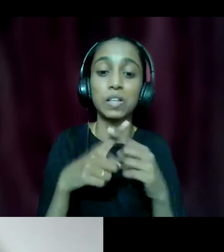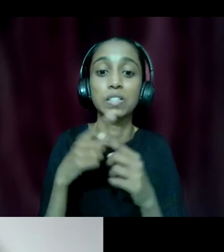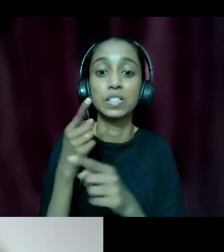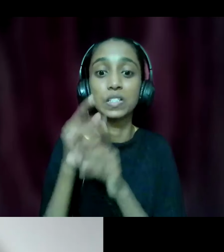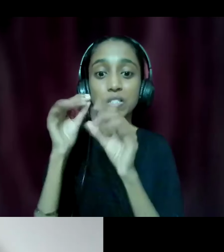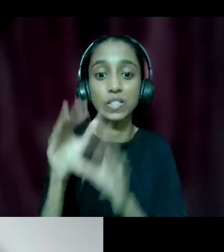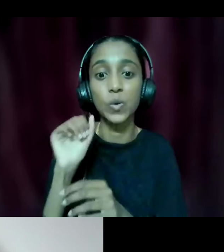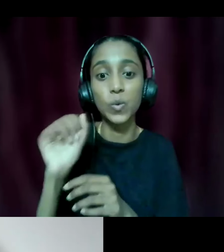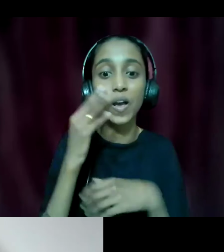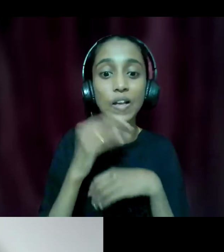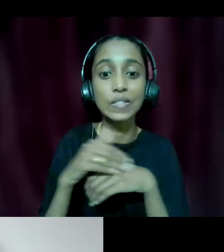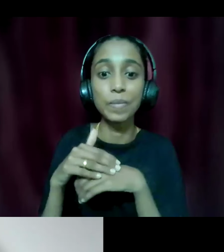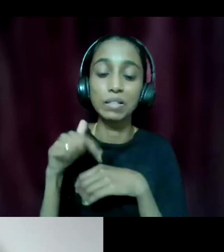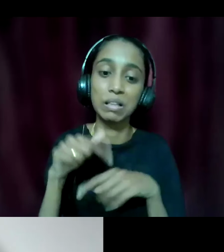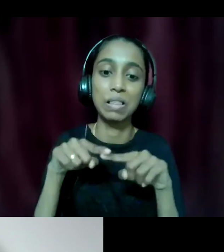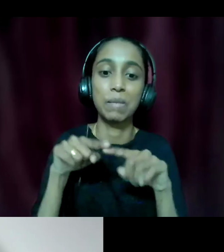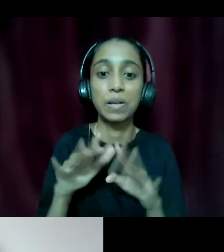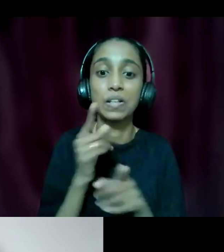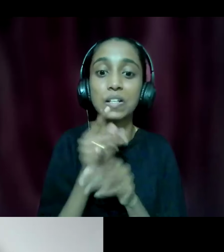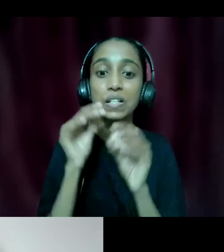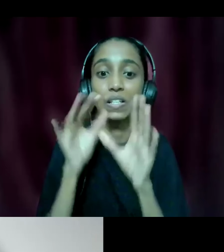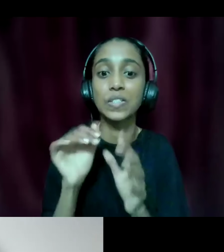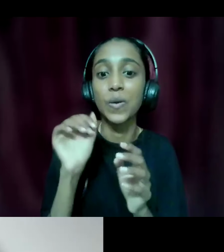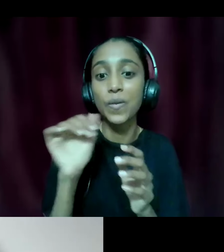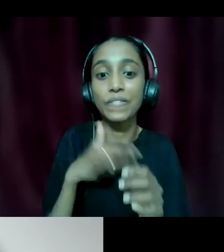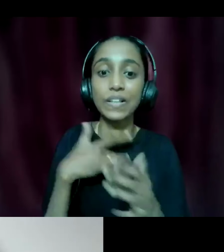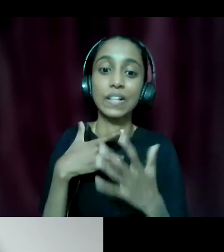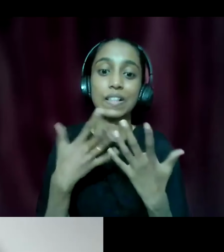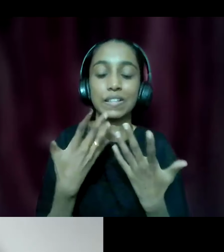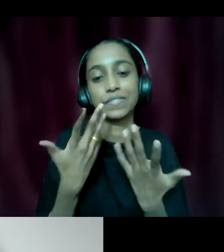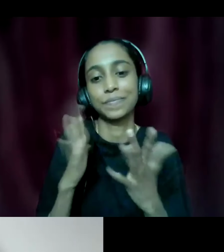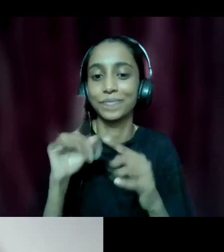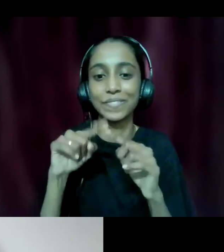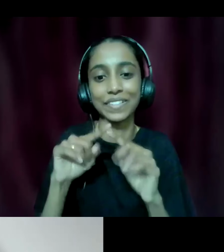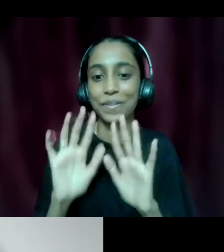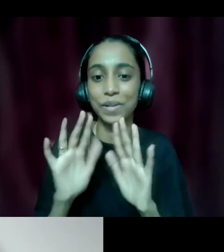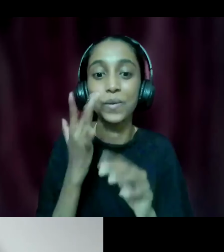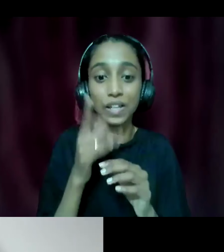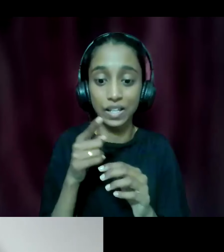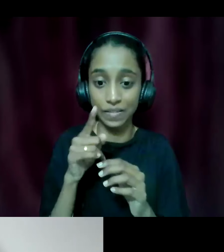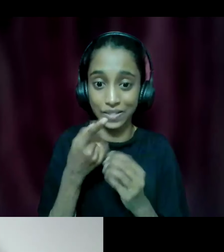teachers, the teacher concerned, I mean. So initially, I would suggest